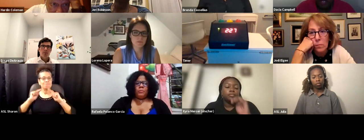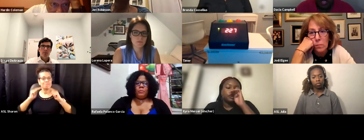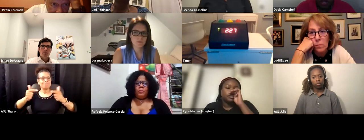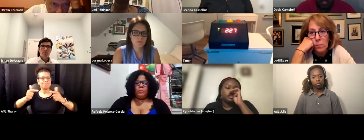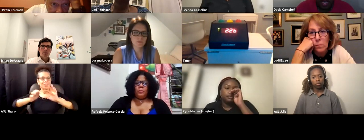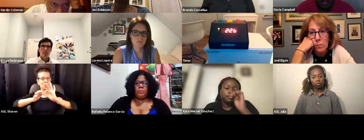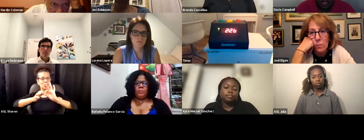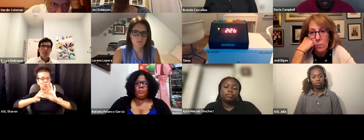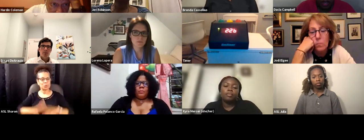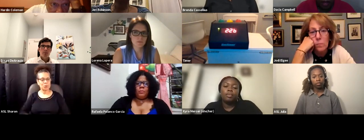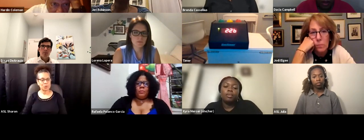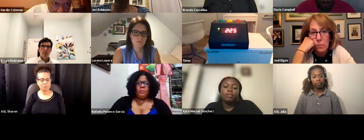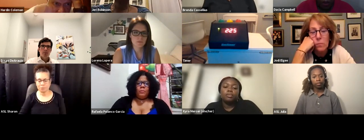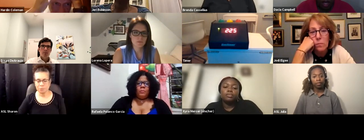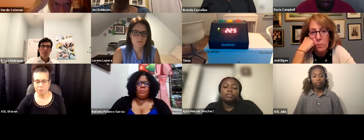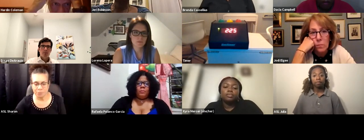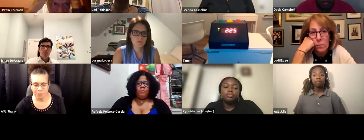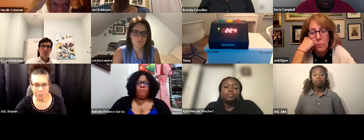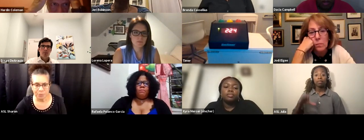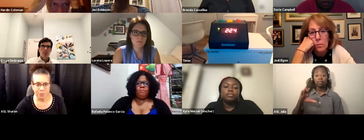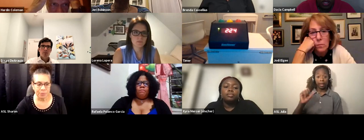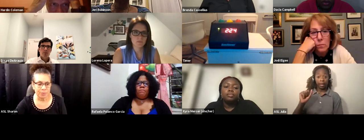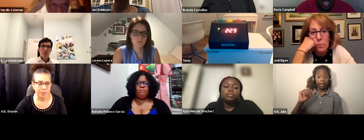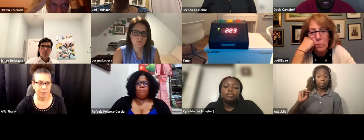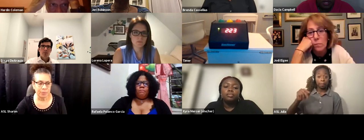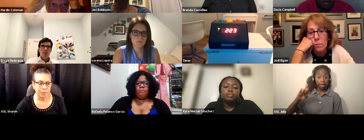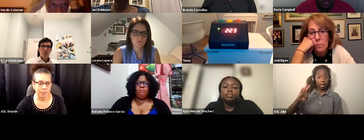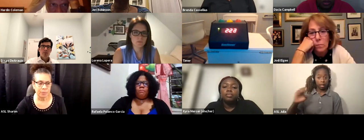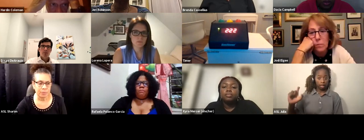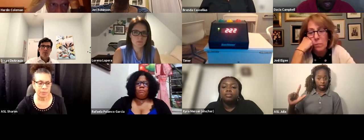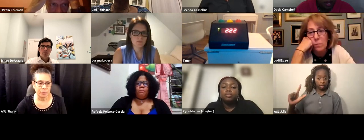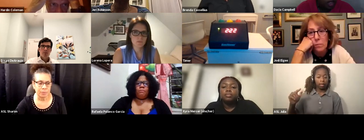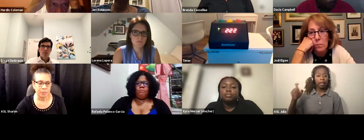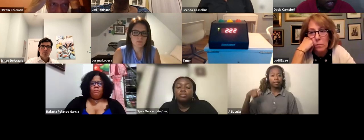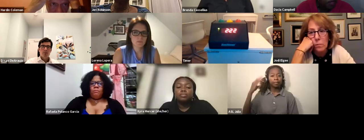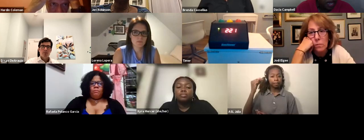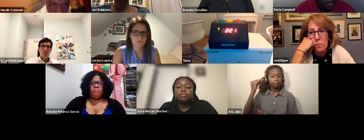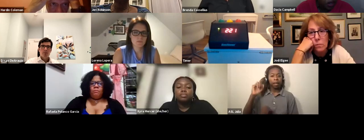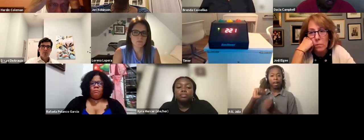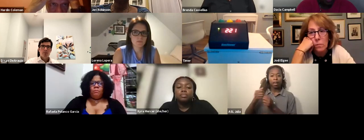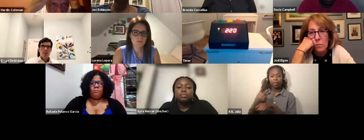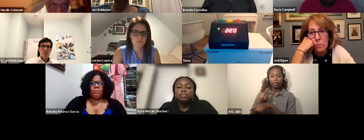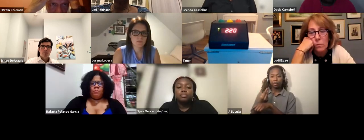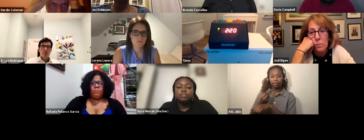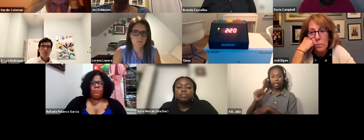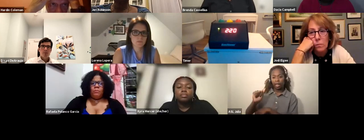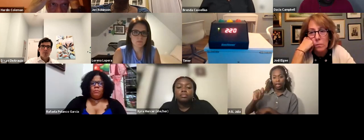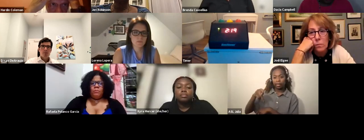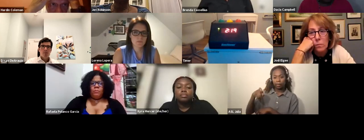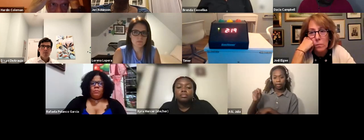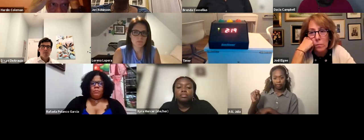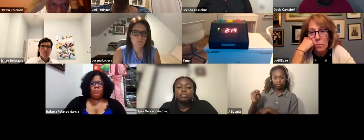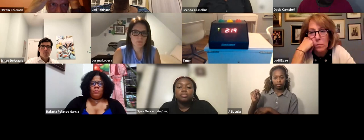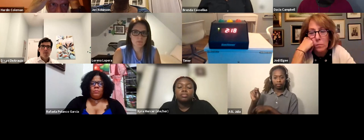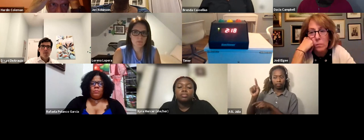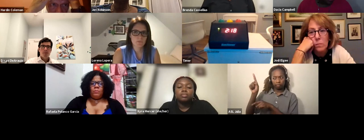i'm gonna have to think on that to think about how um you know we use aspen to do that and if we have data to certainly say that that